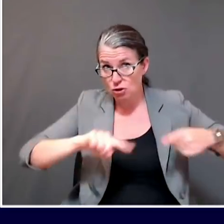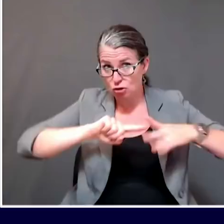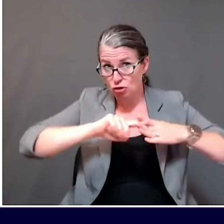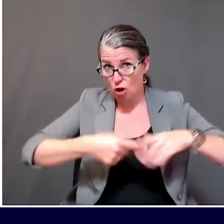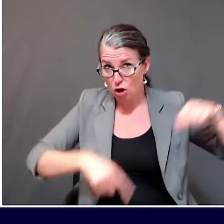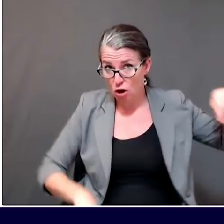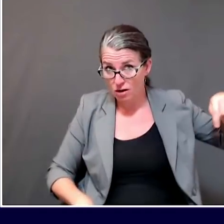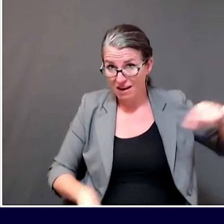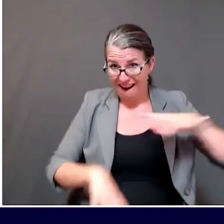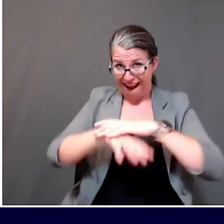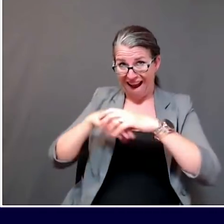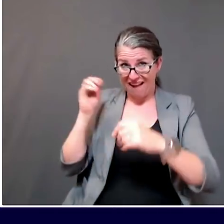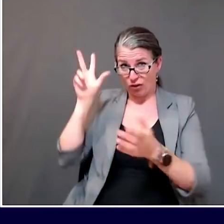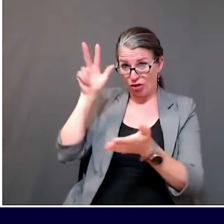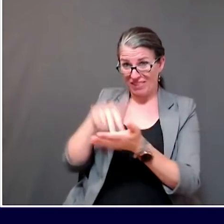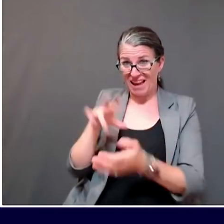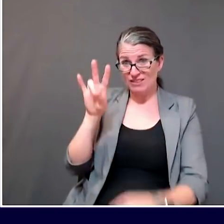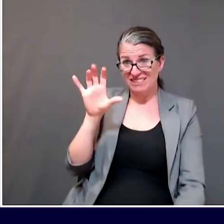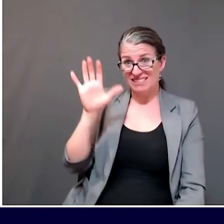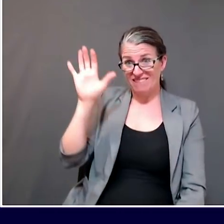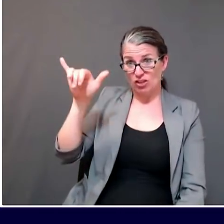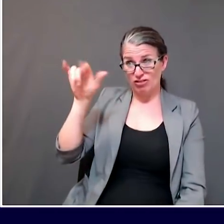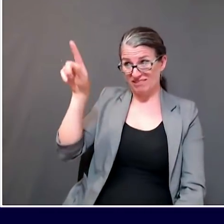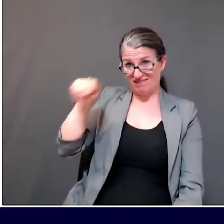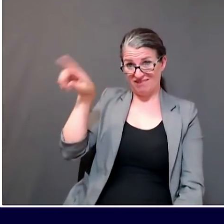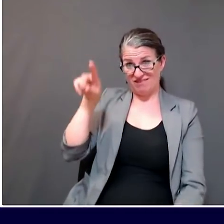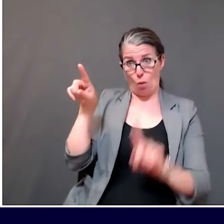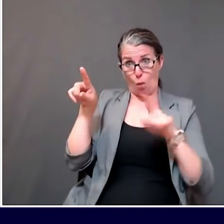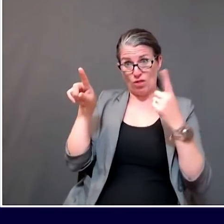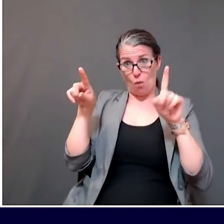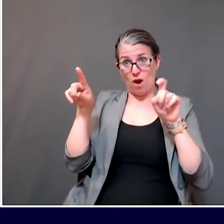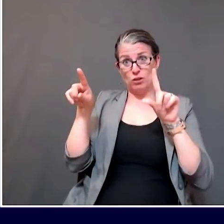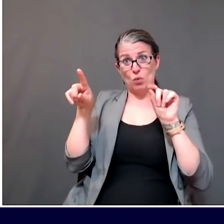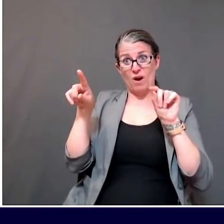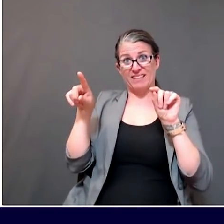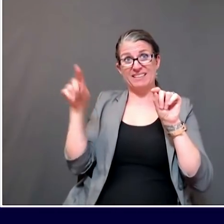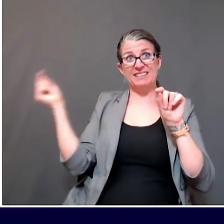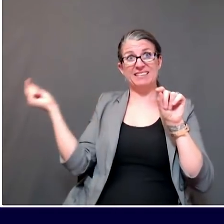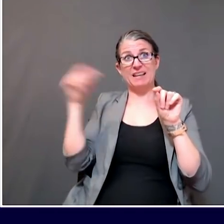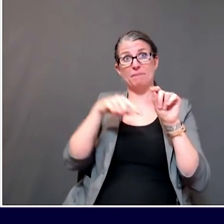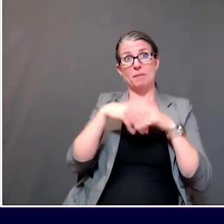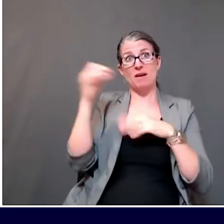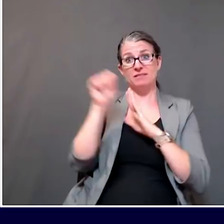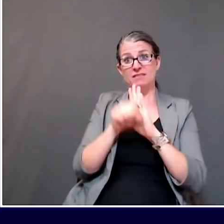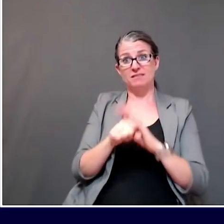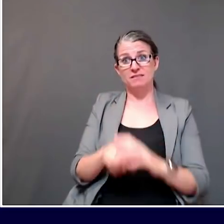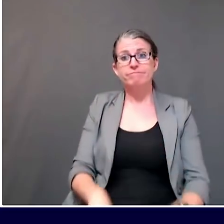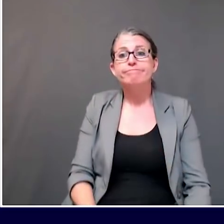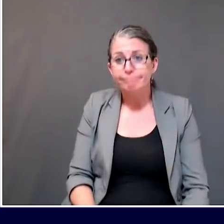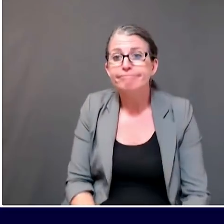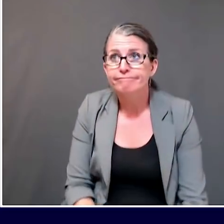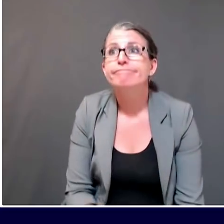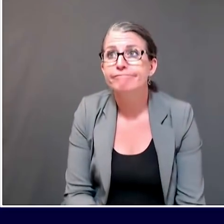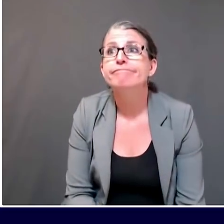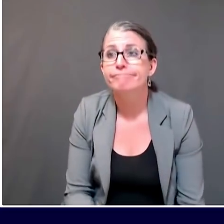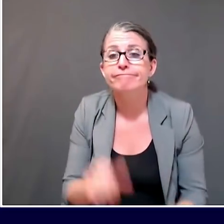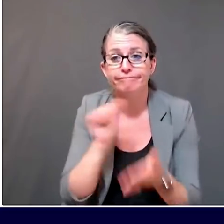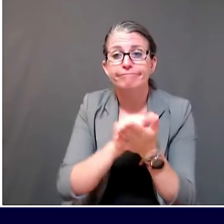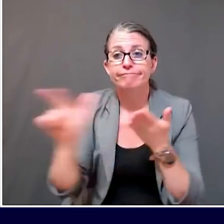cases. I'm going to turn next to Kevin Miller at the Press Herald. Great,